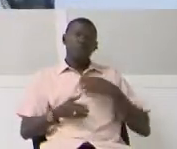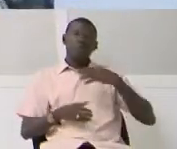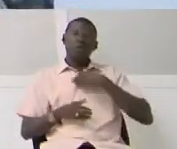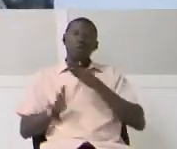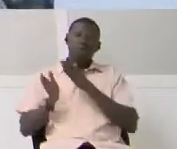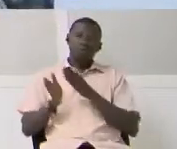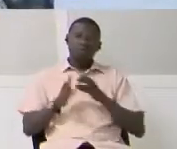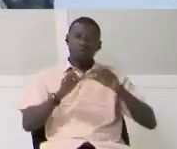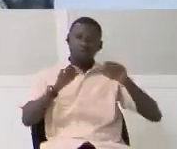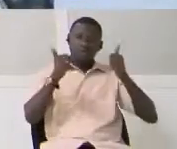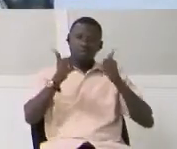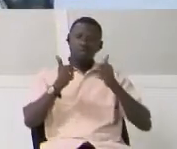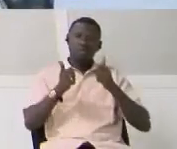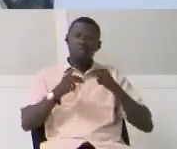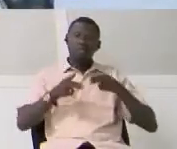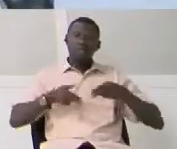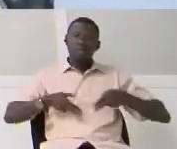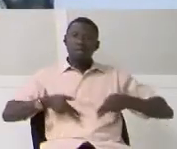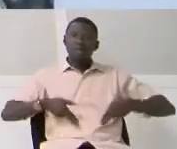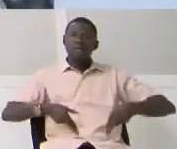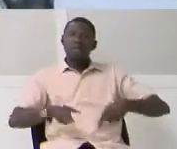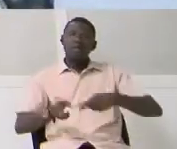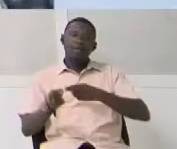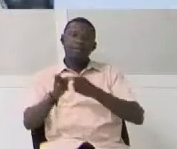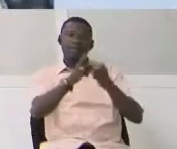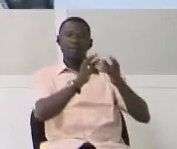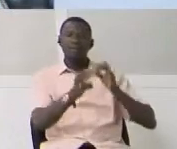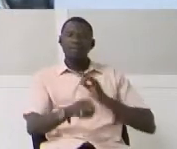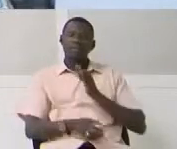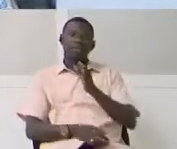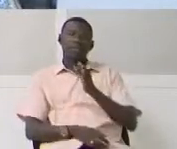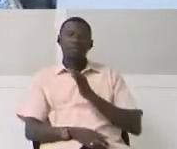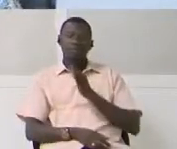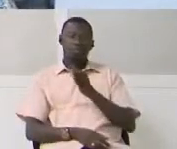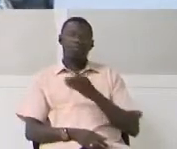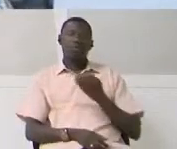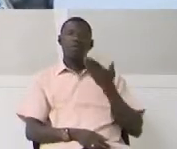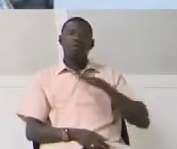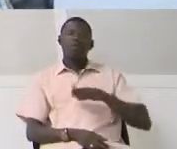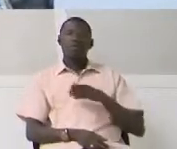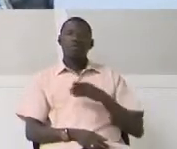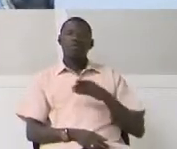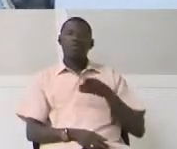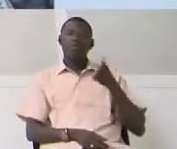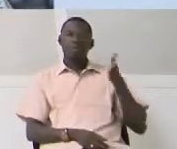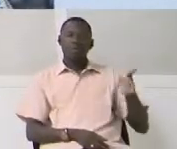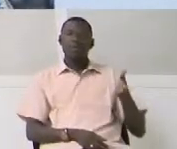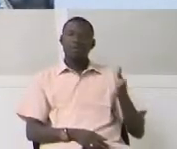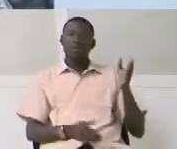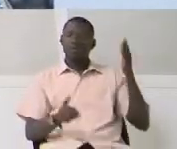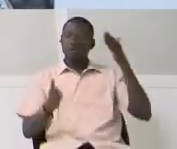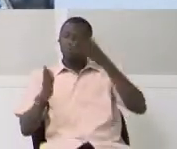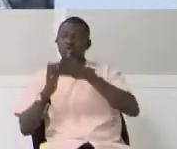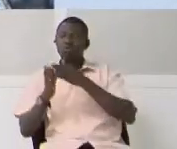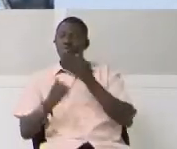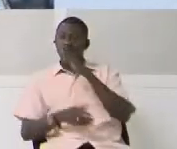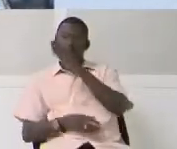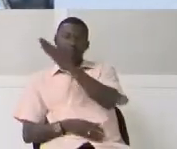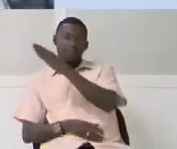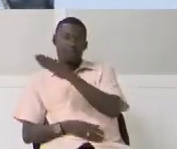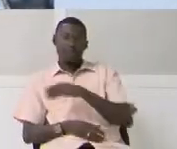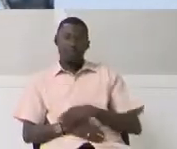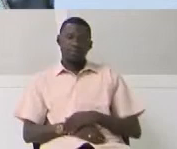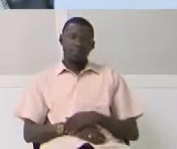wanted to start a river transport to from here to Basse. So we tried and sail a vessel to Bansang.